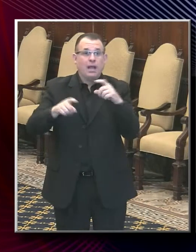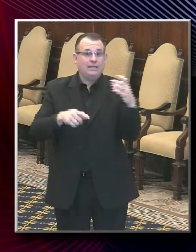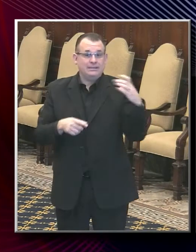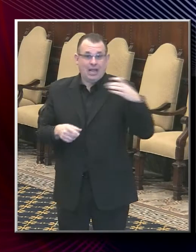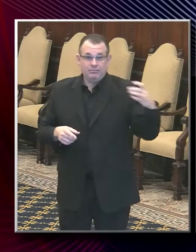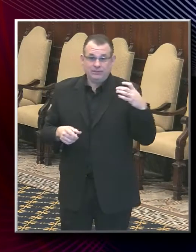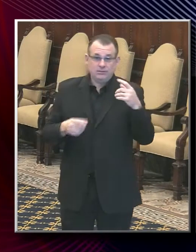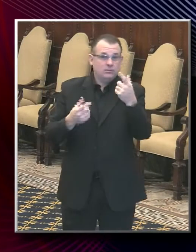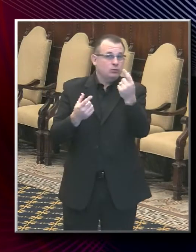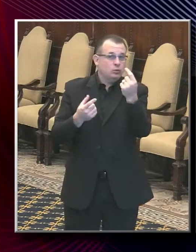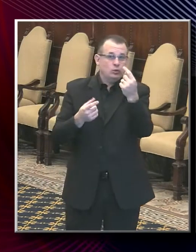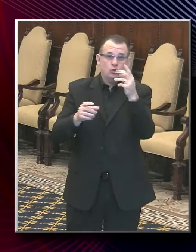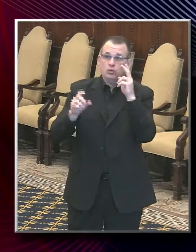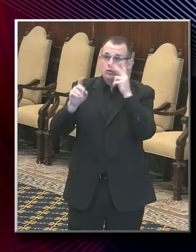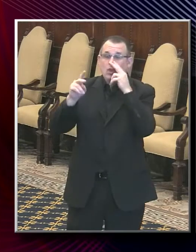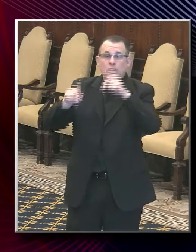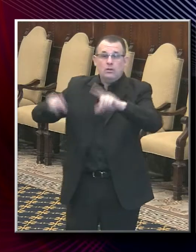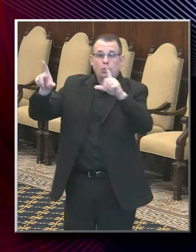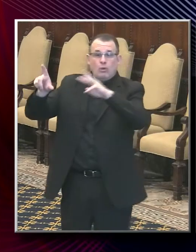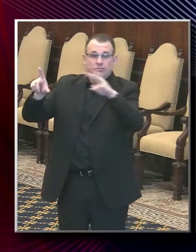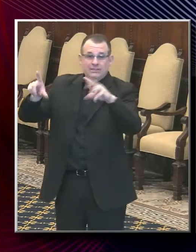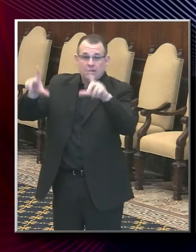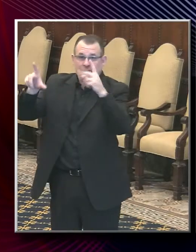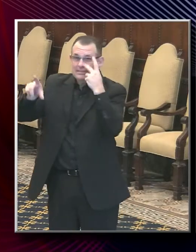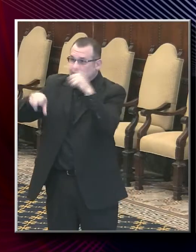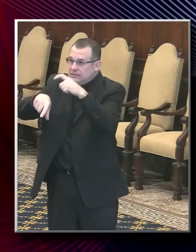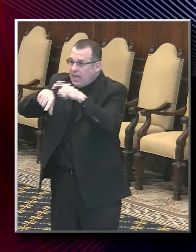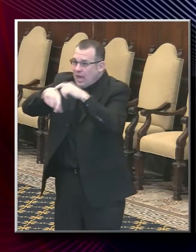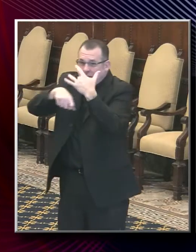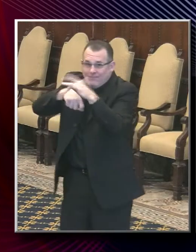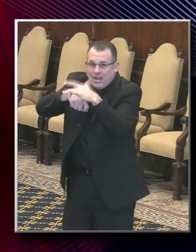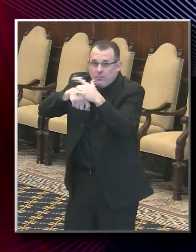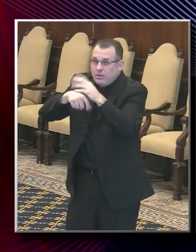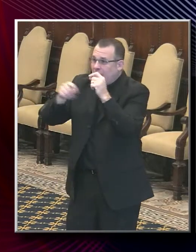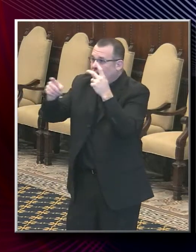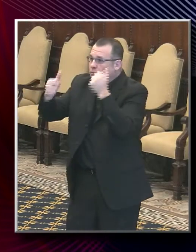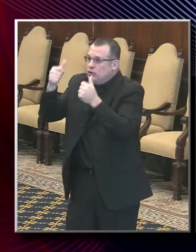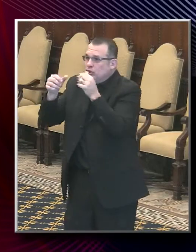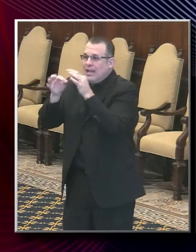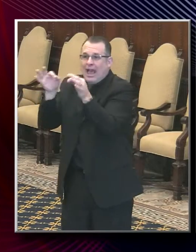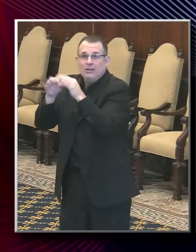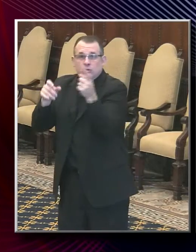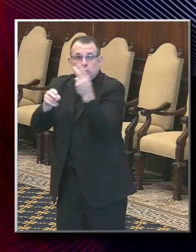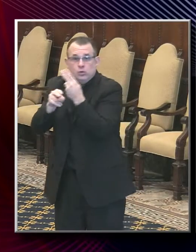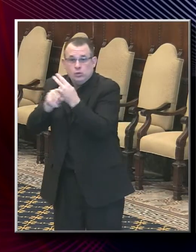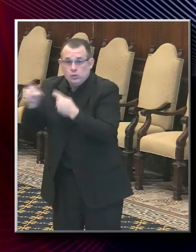works best for you based on time and language at the